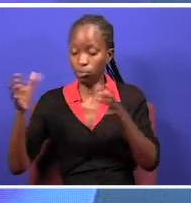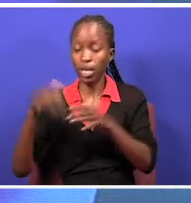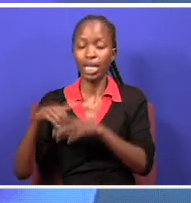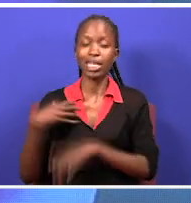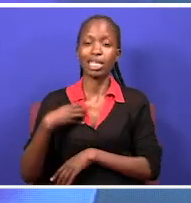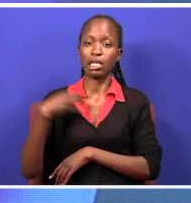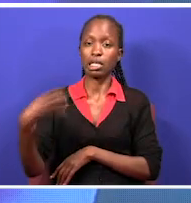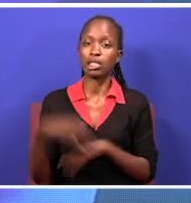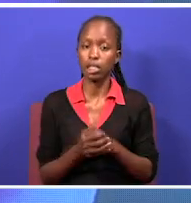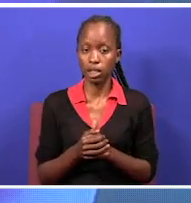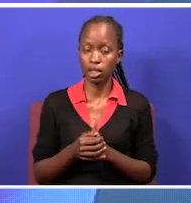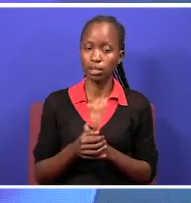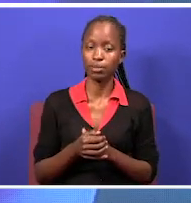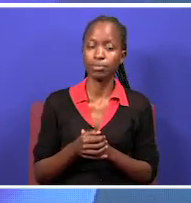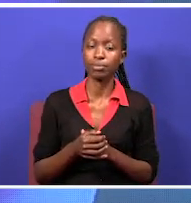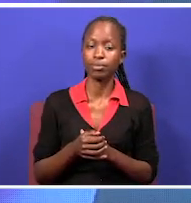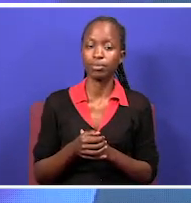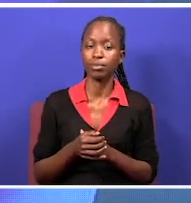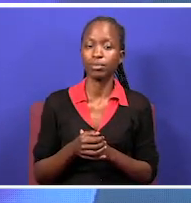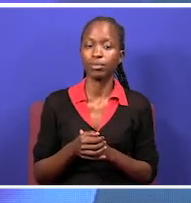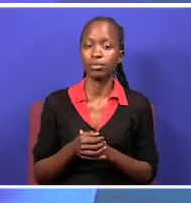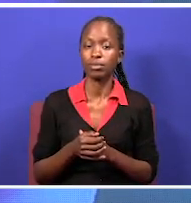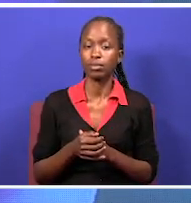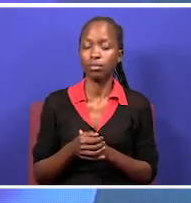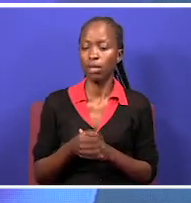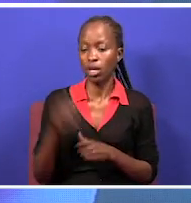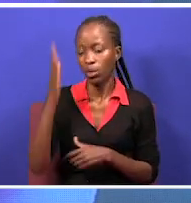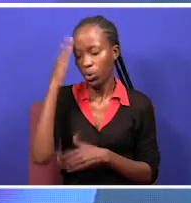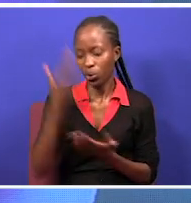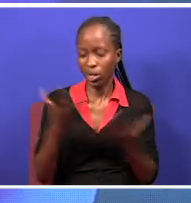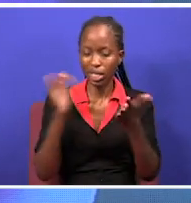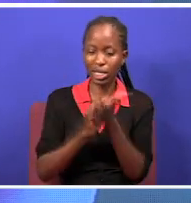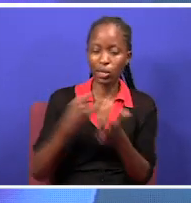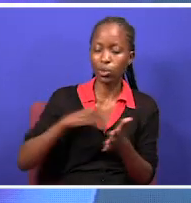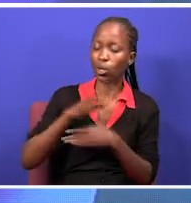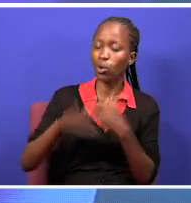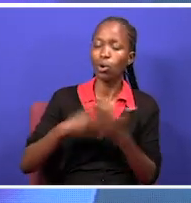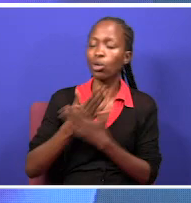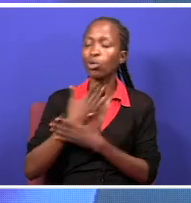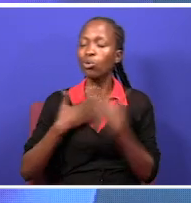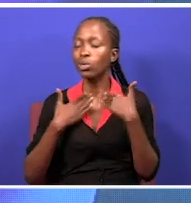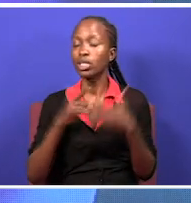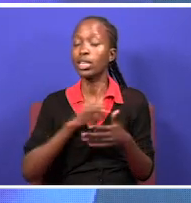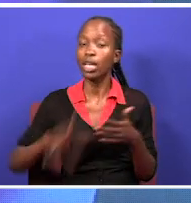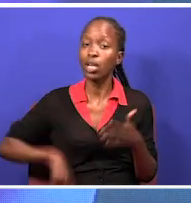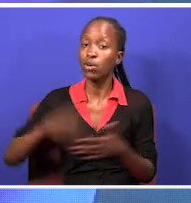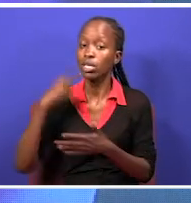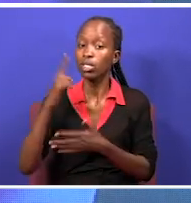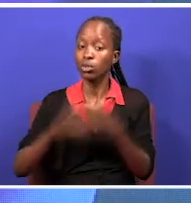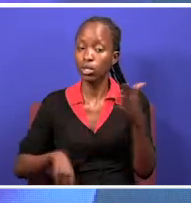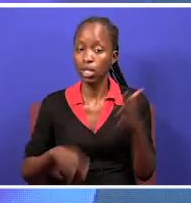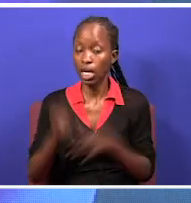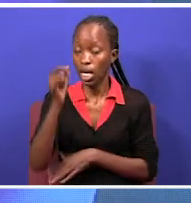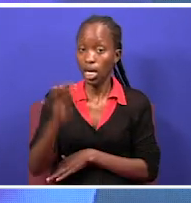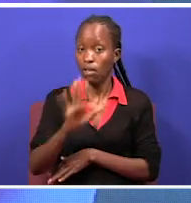know, the things that we all clamor for, we fight for, we long for. God is saying, if